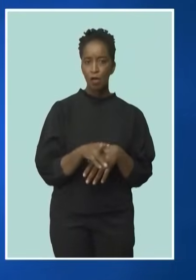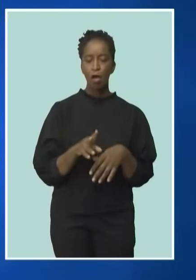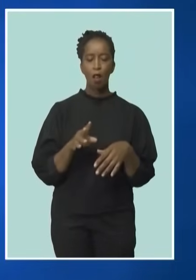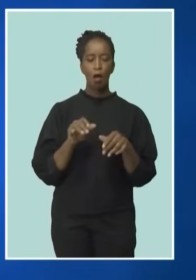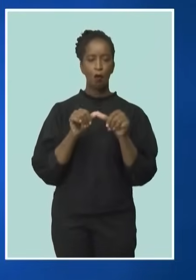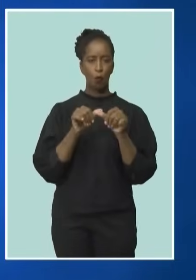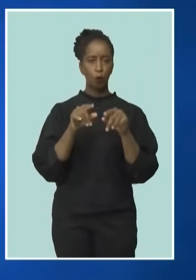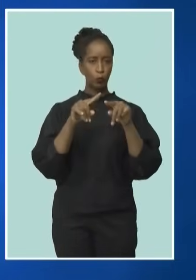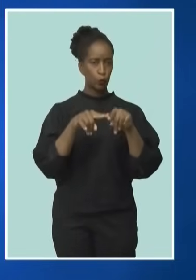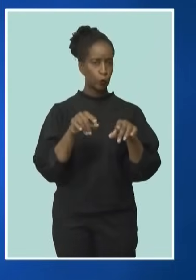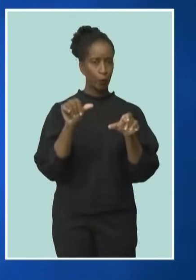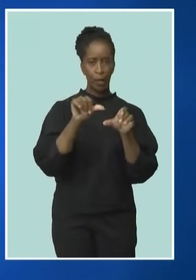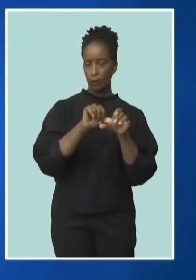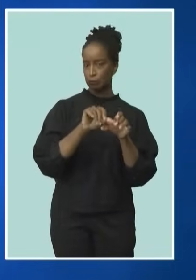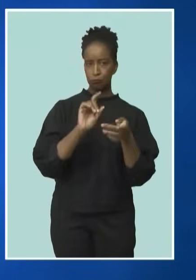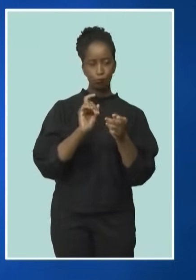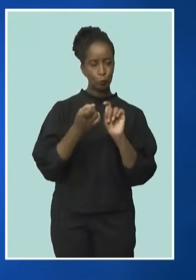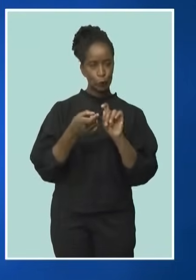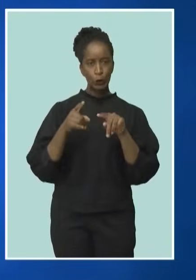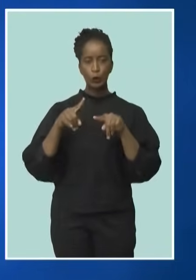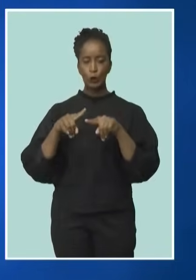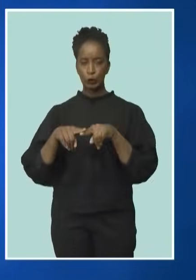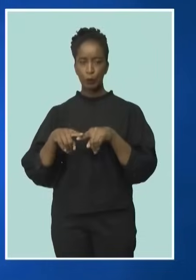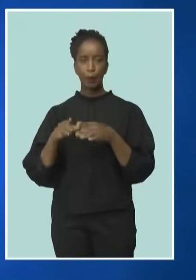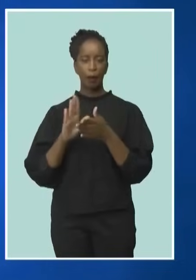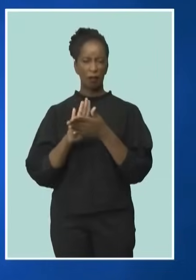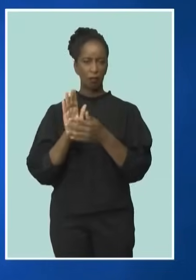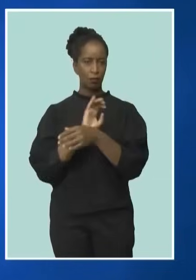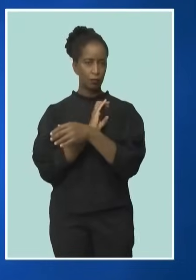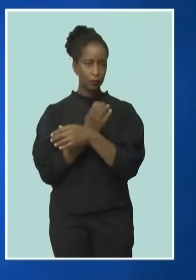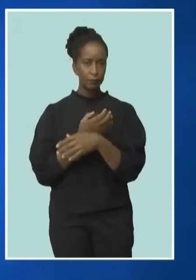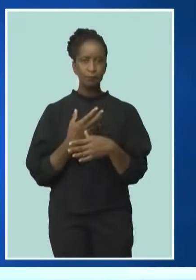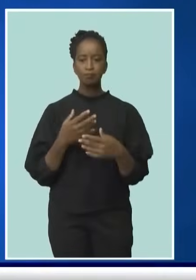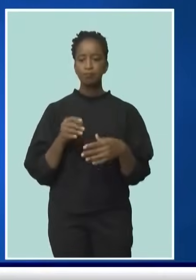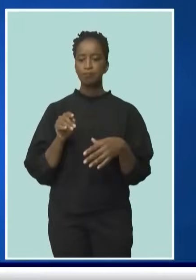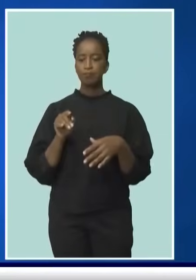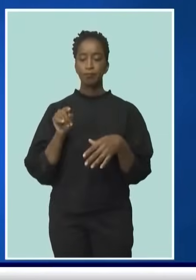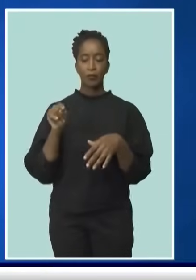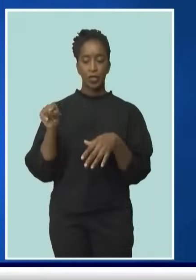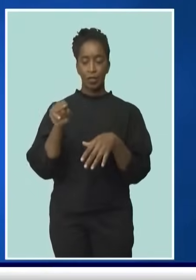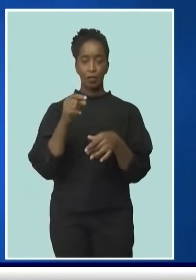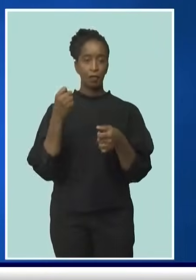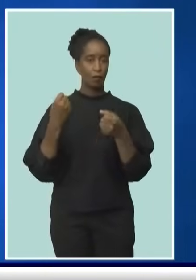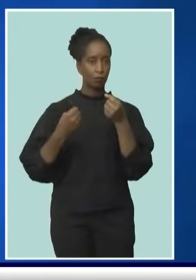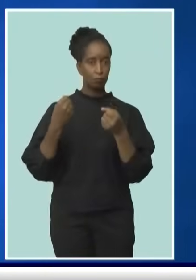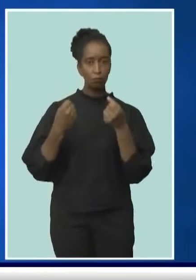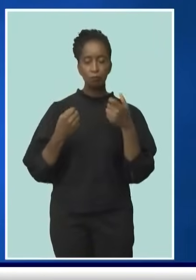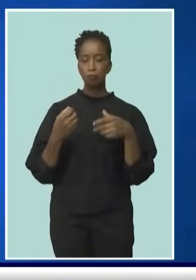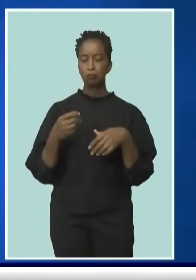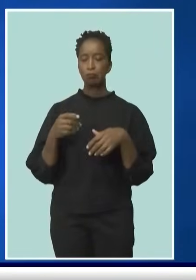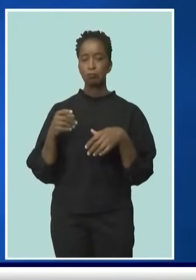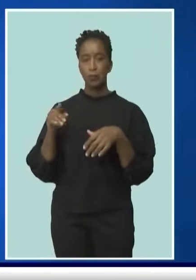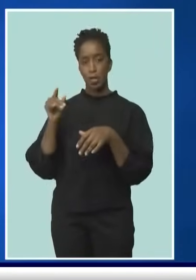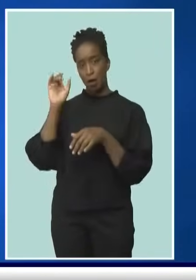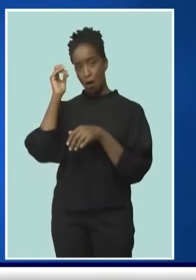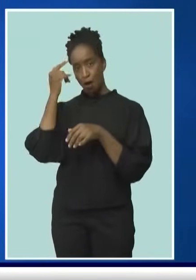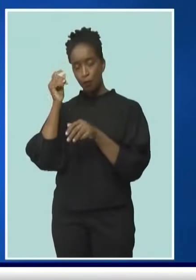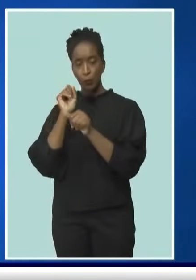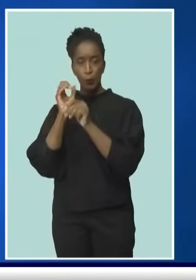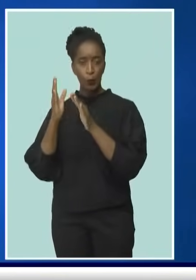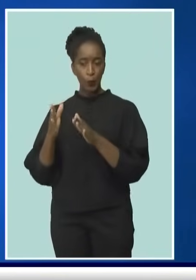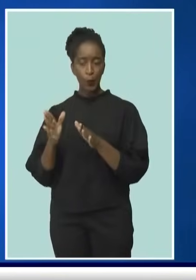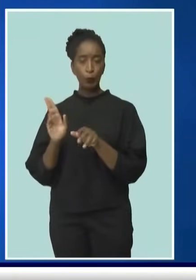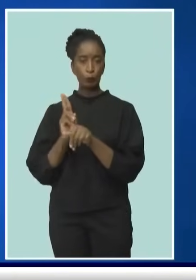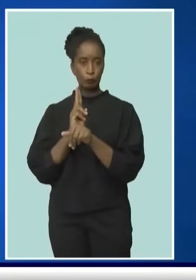government officials drive, we have made that transition, so many of the public officer vehicles are now transitioning